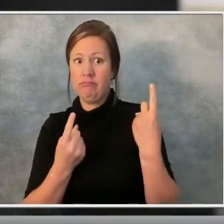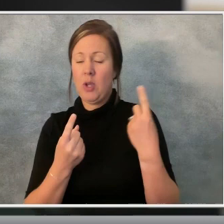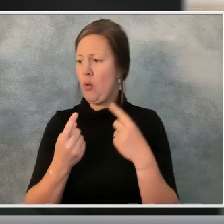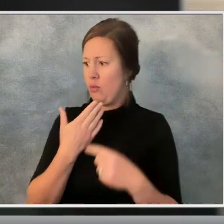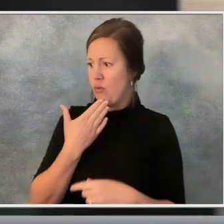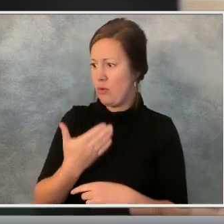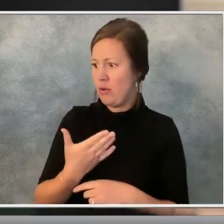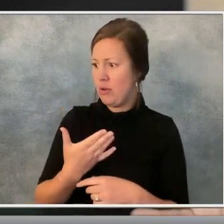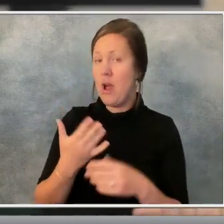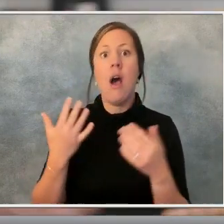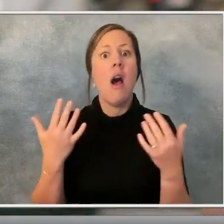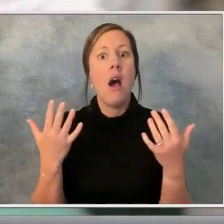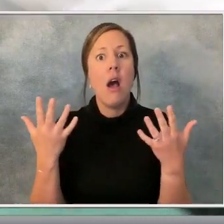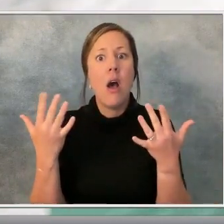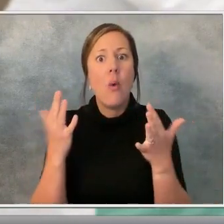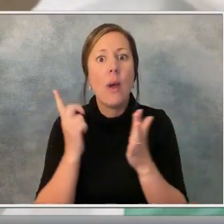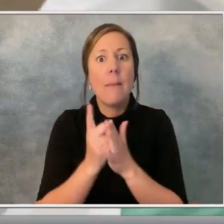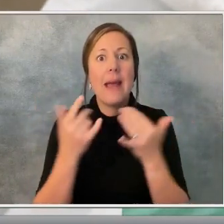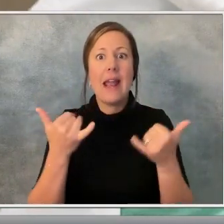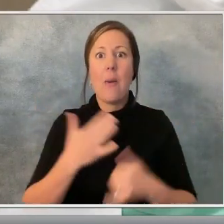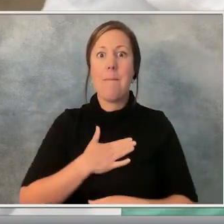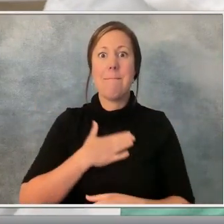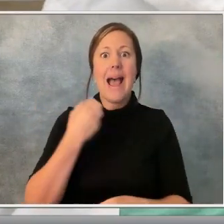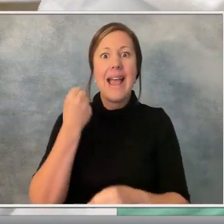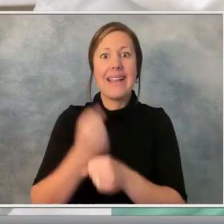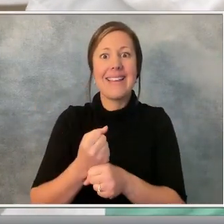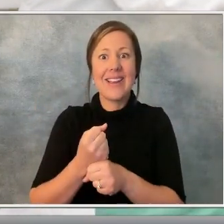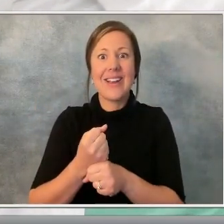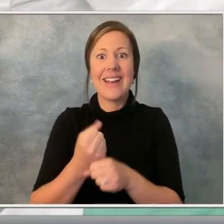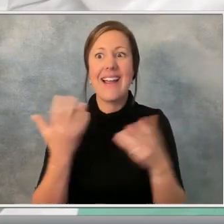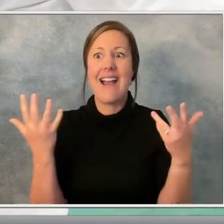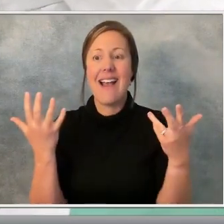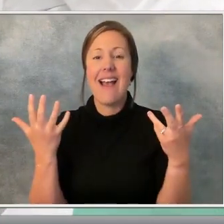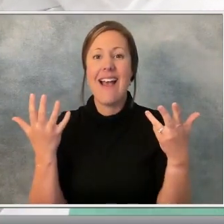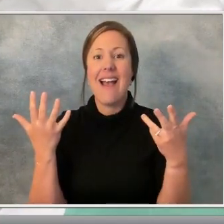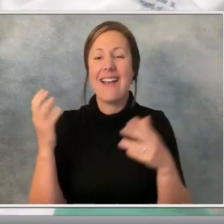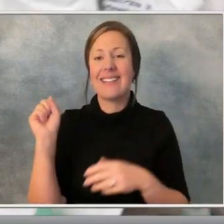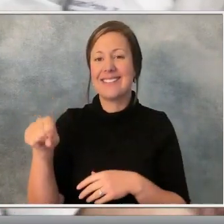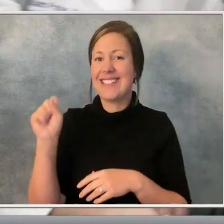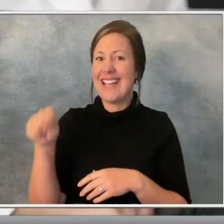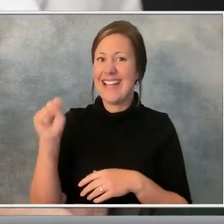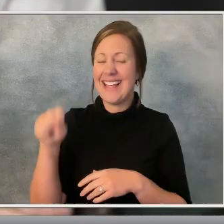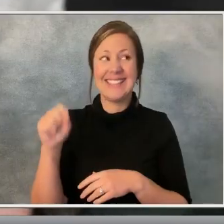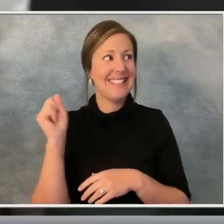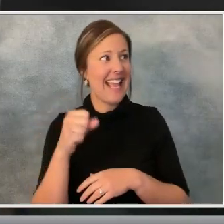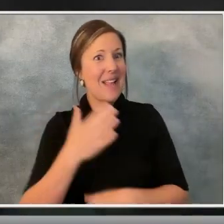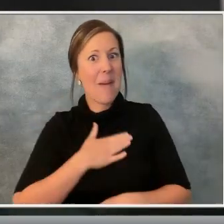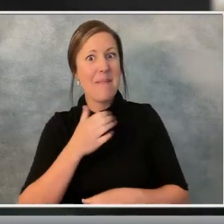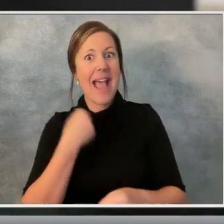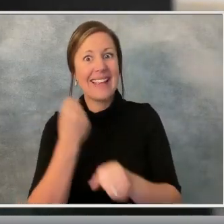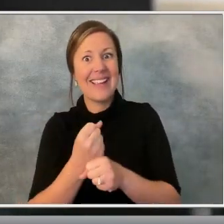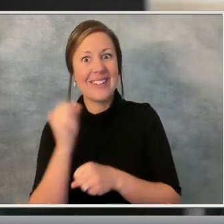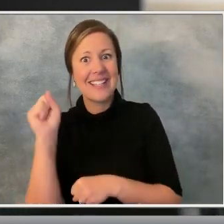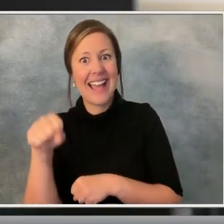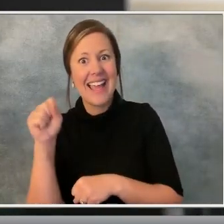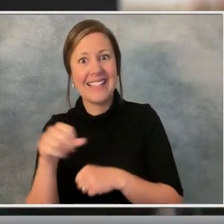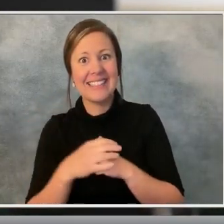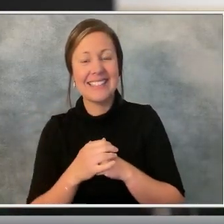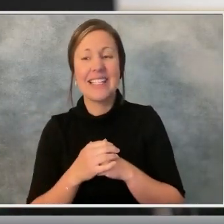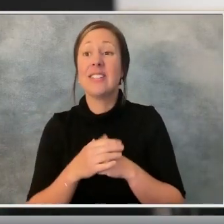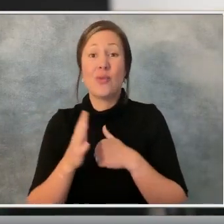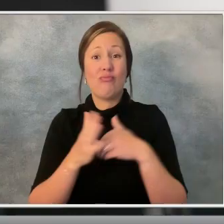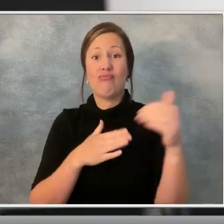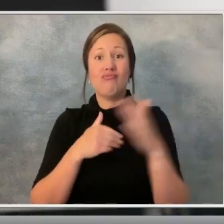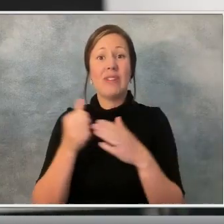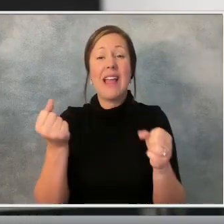year. Man, this is my year. Yeah. Yes, it is. Yep. It's my year. Despite everything he's endured,